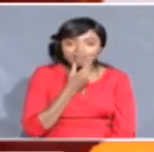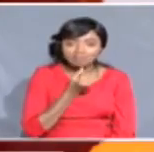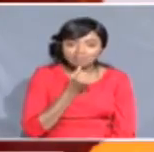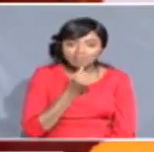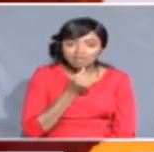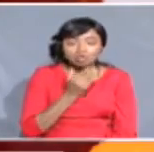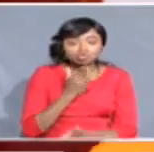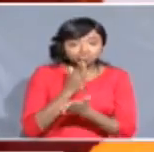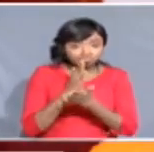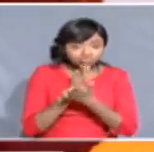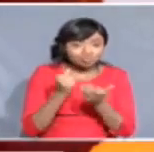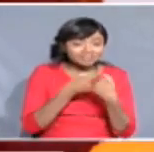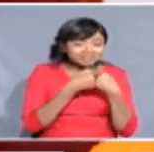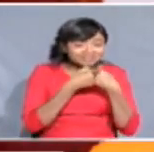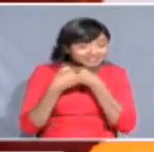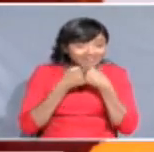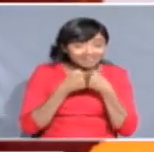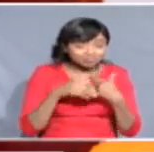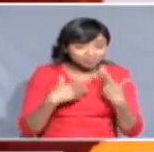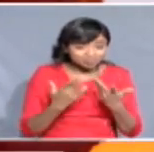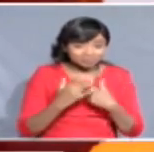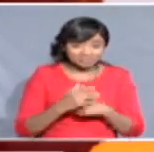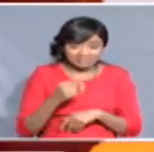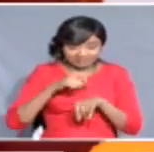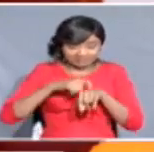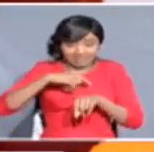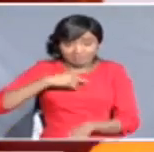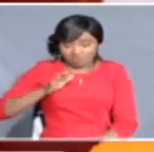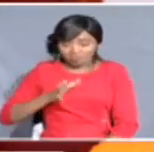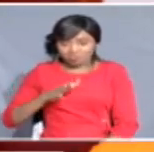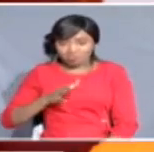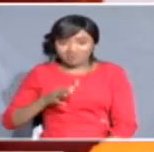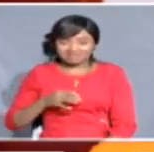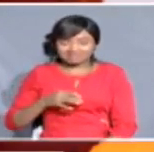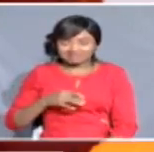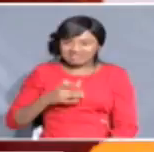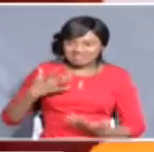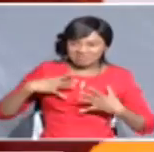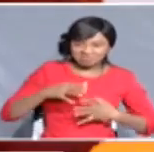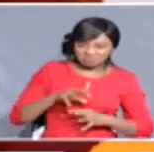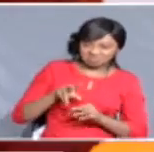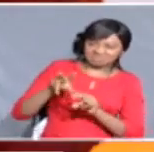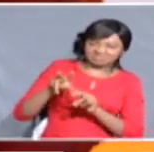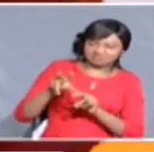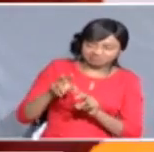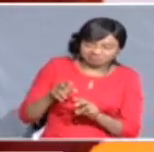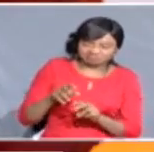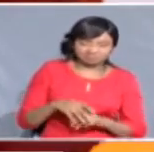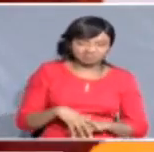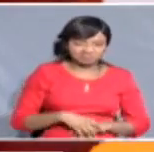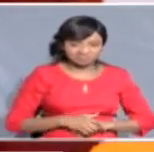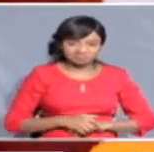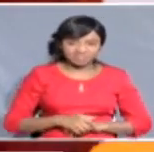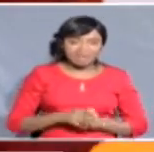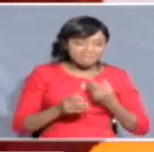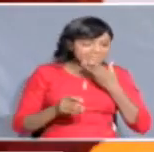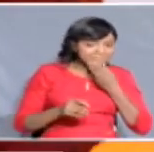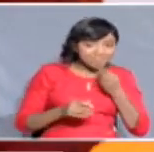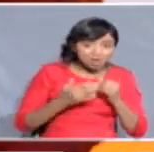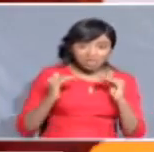you face as a woman politician is that people will always want to attack you below the belt. The men will not want to have